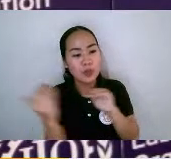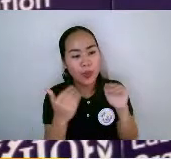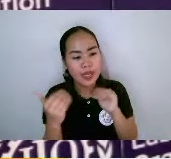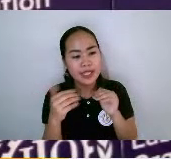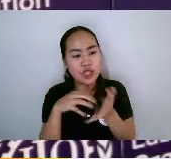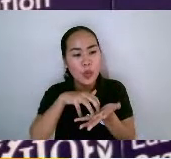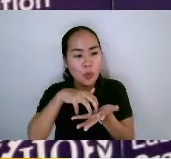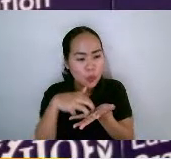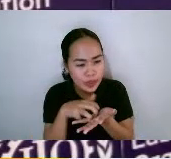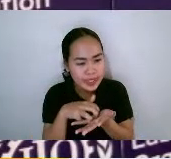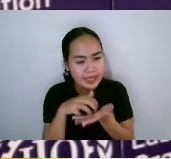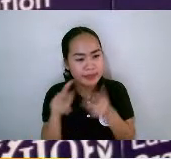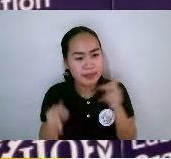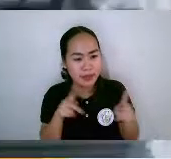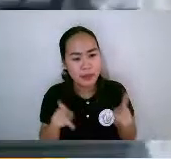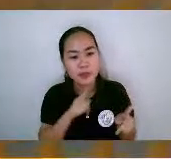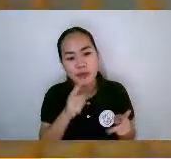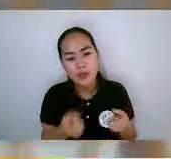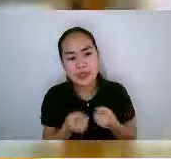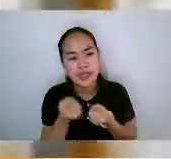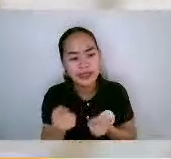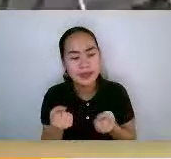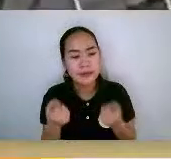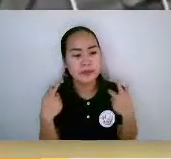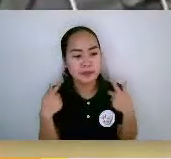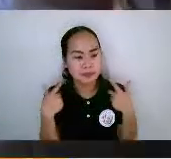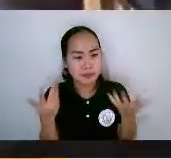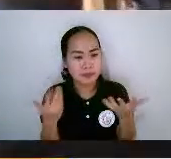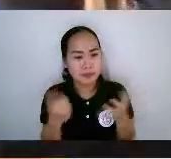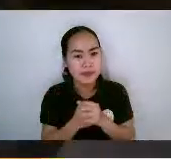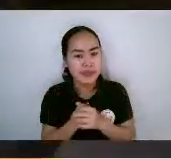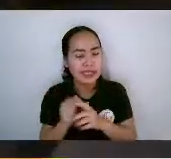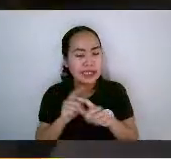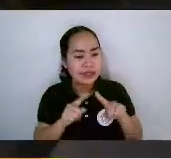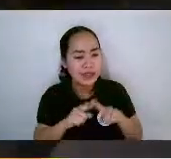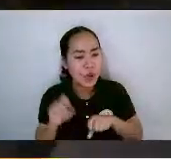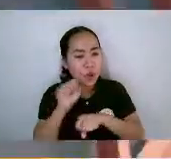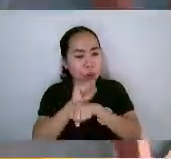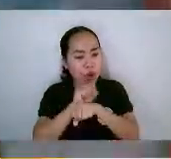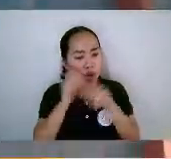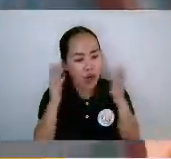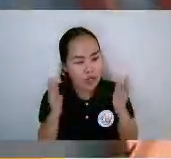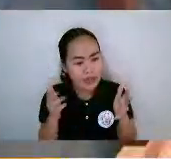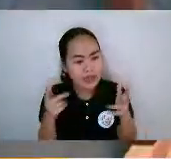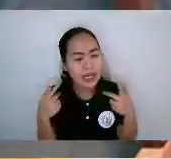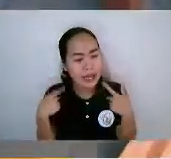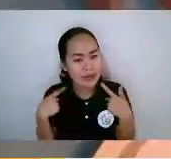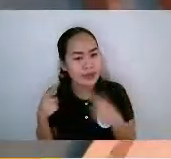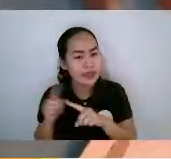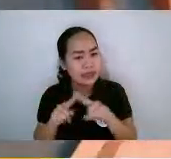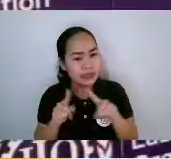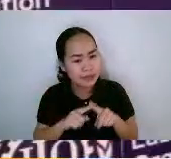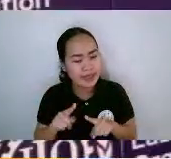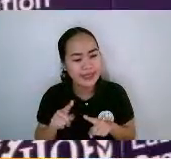such as migrant workers, those in the rural sector, and in the informal